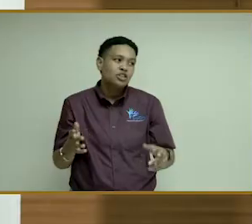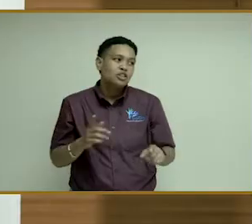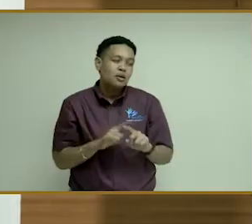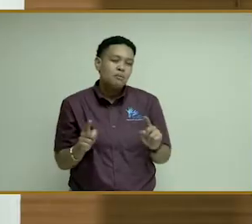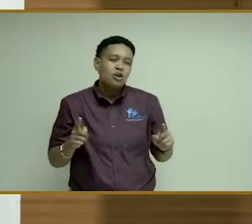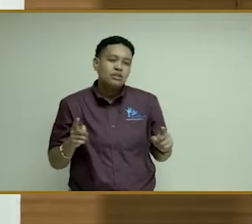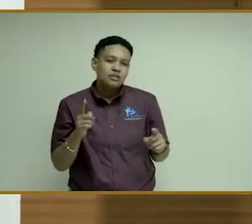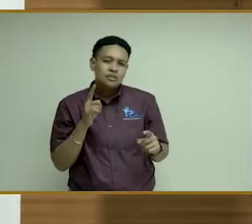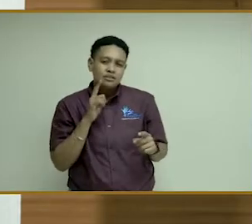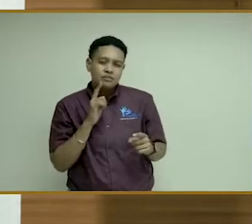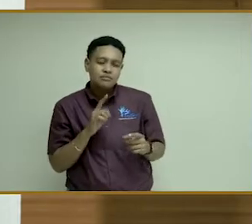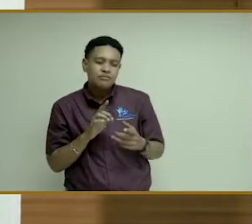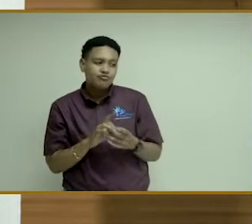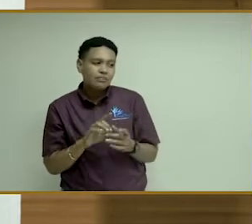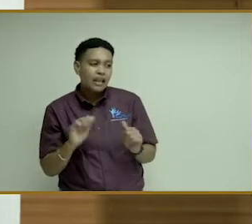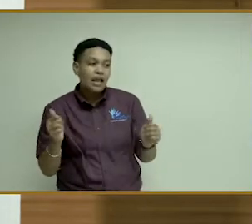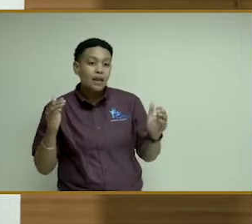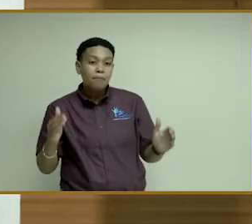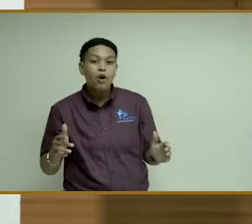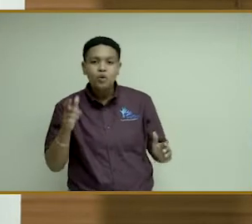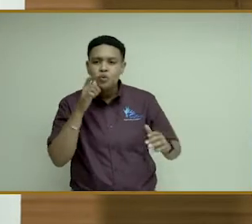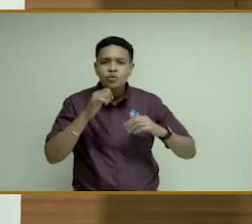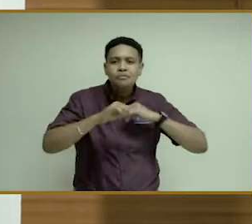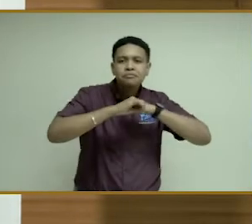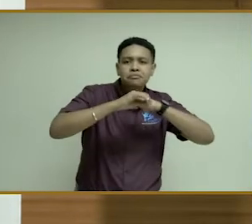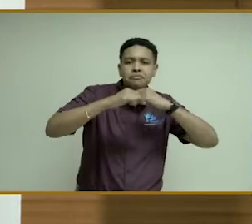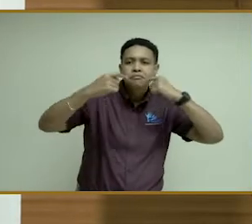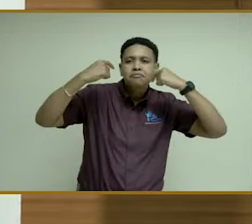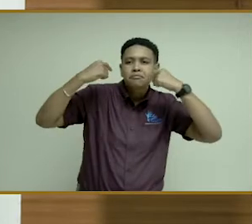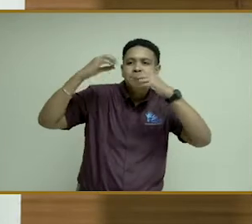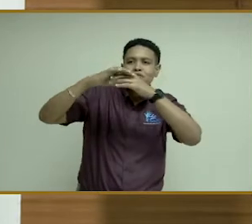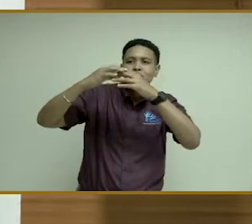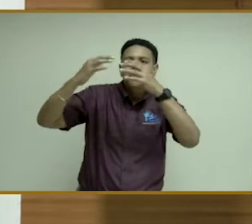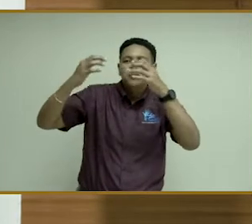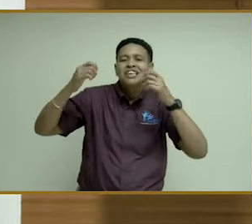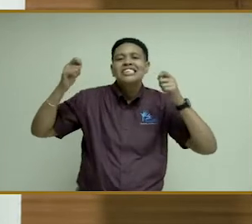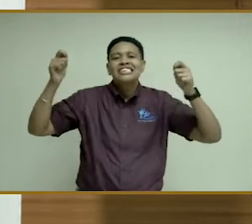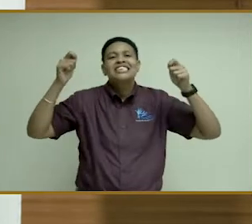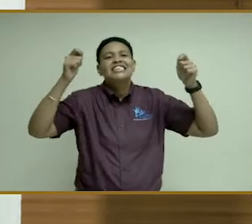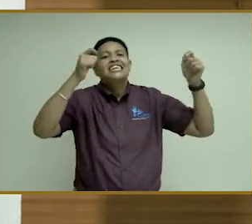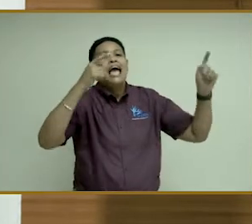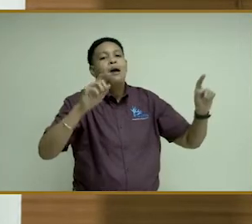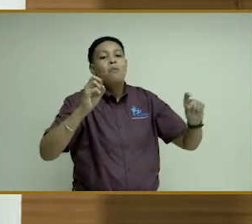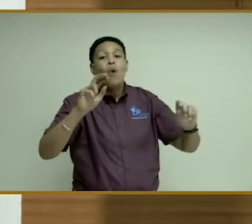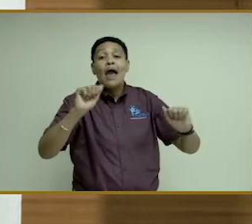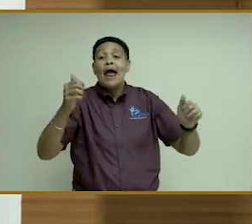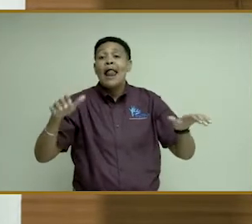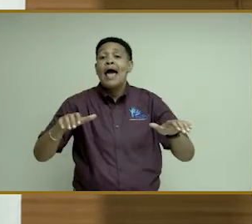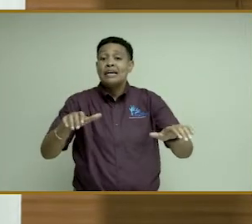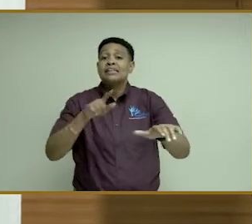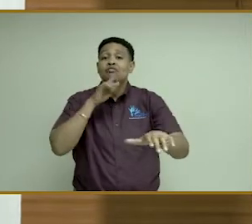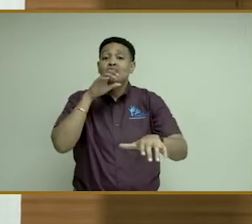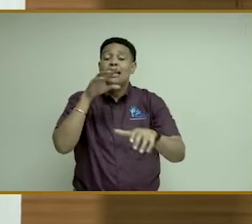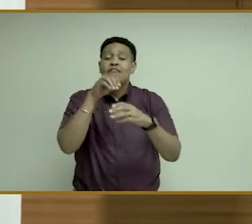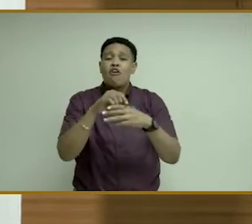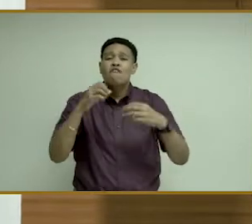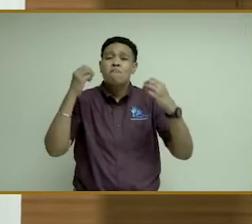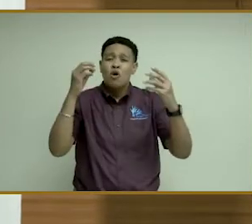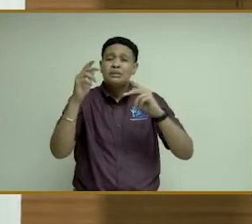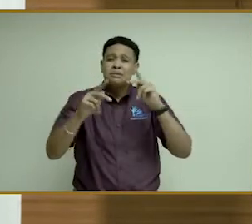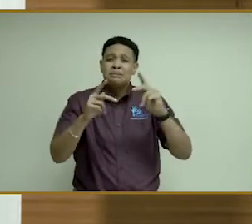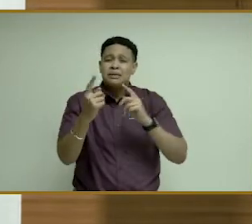To the extent that any campaign or, frankly speaking, any activity involving multiple